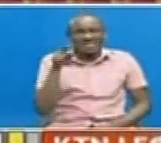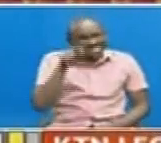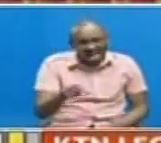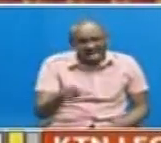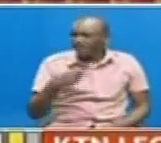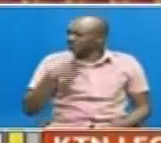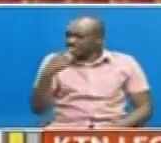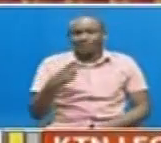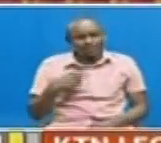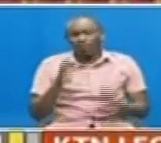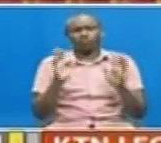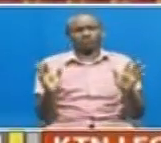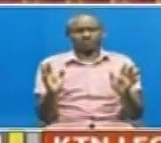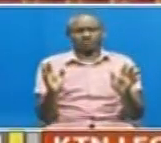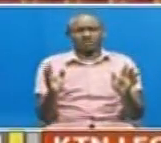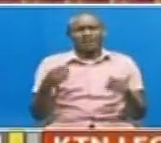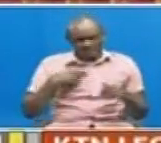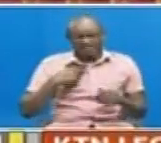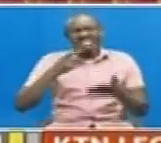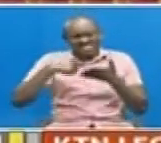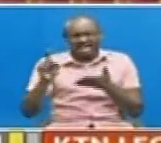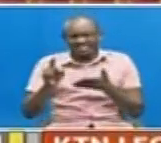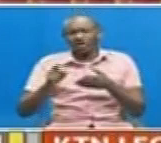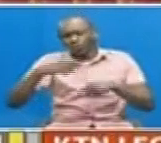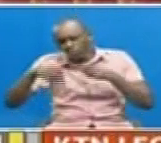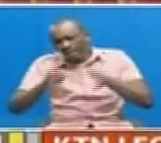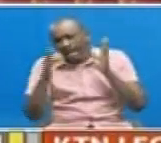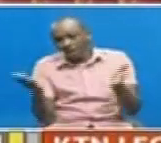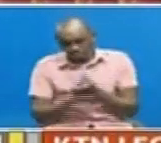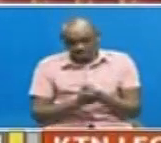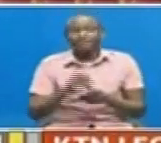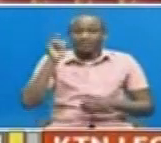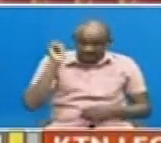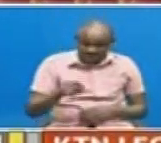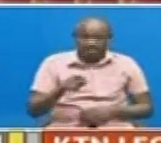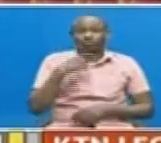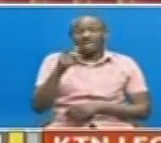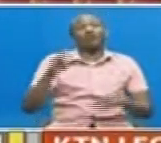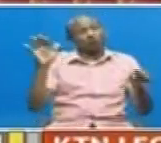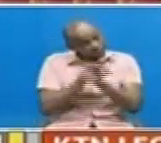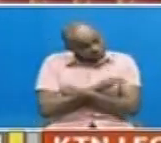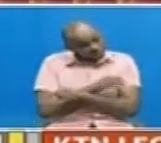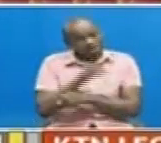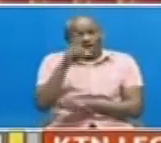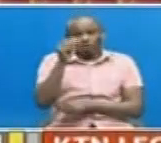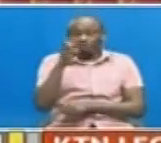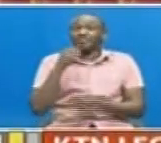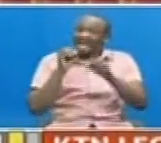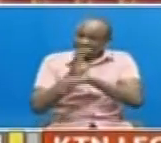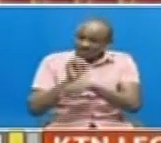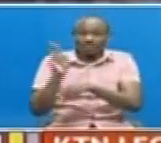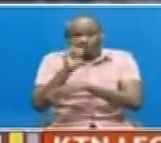I keep tracks on the right procedure. I have to give the full dose na ni advise ye